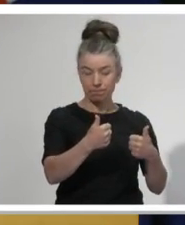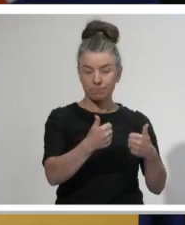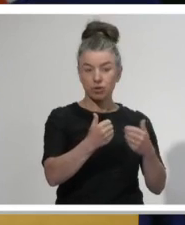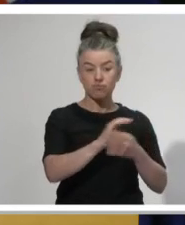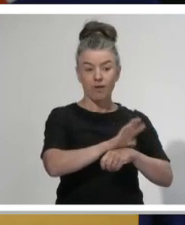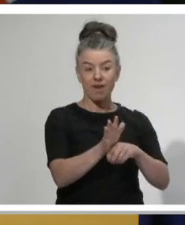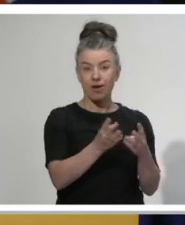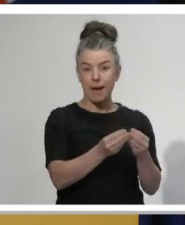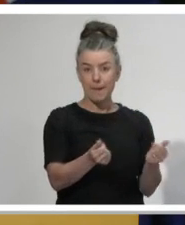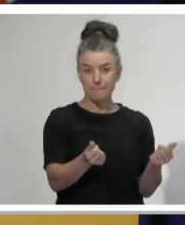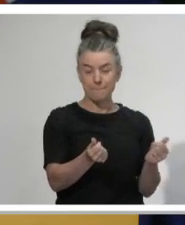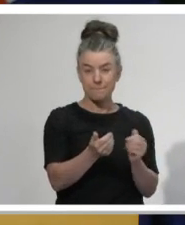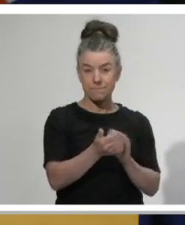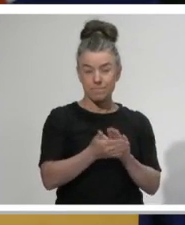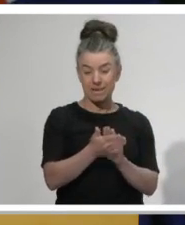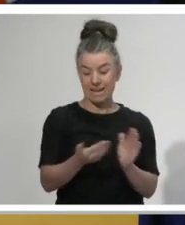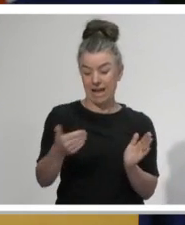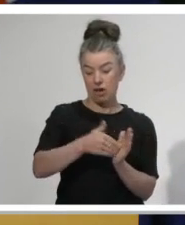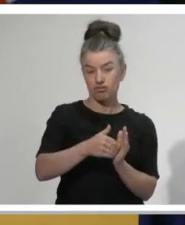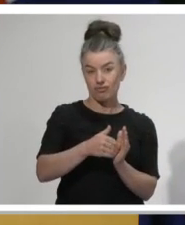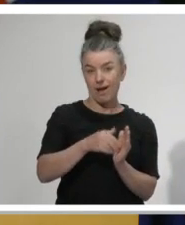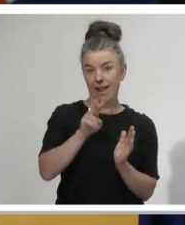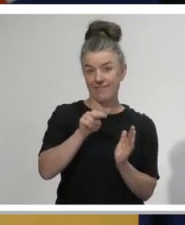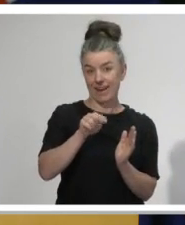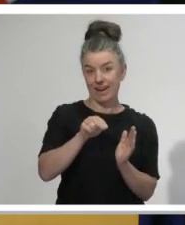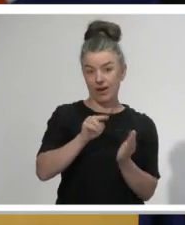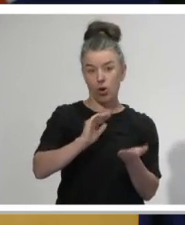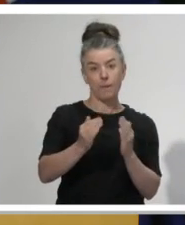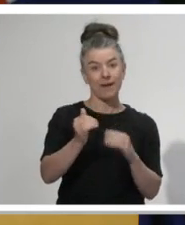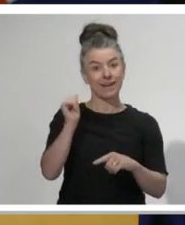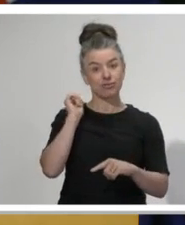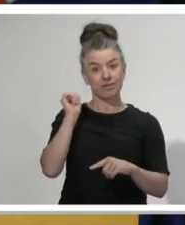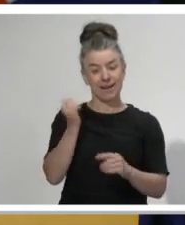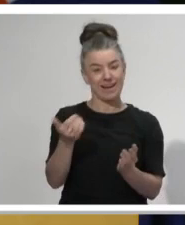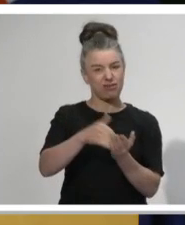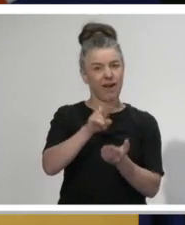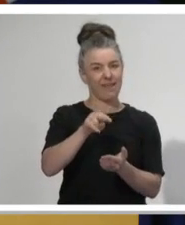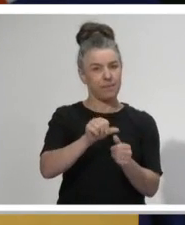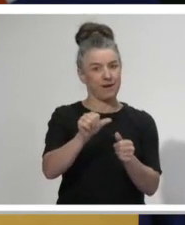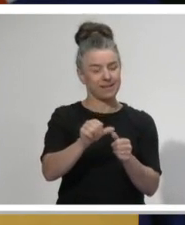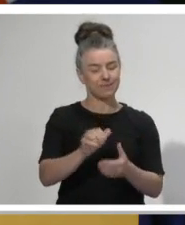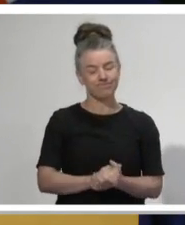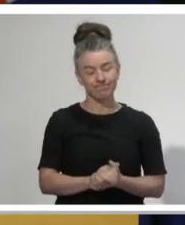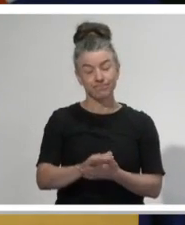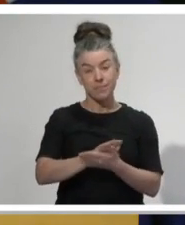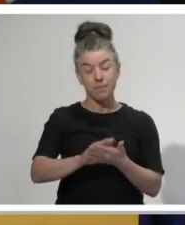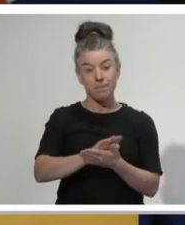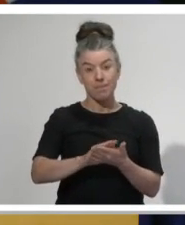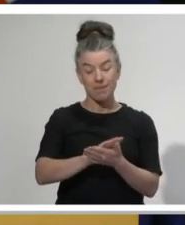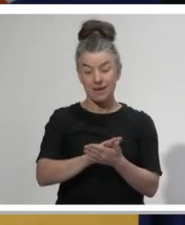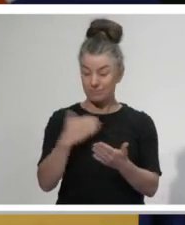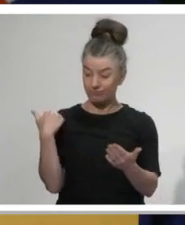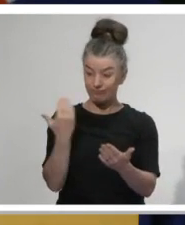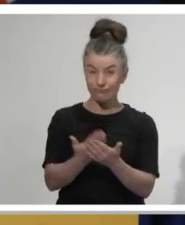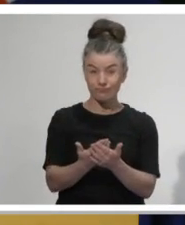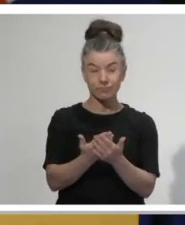COVID-19, which is an increase of 11 from yesterday. And so 85% of all our